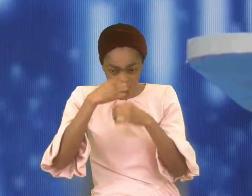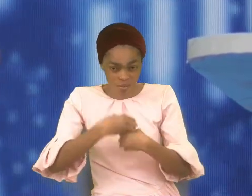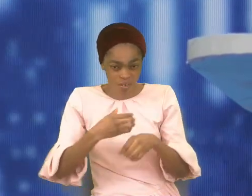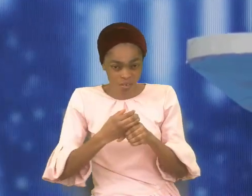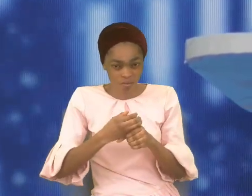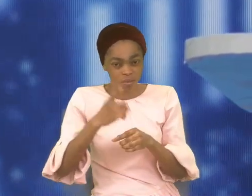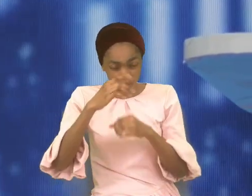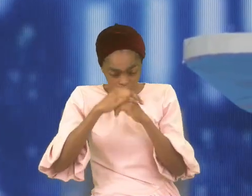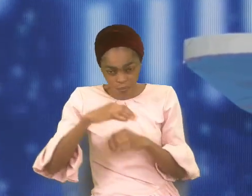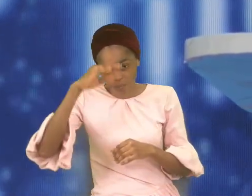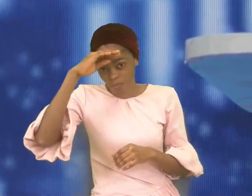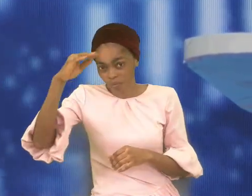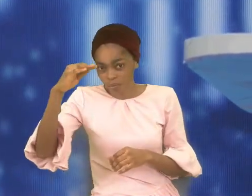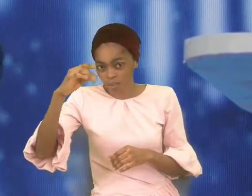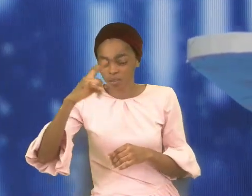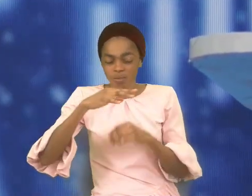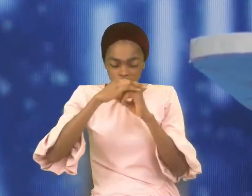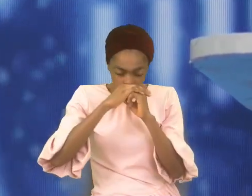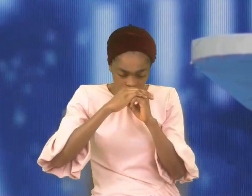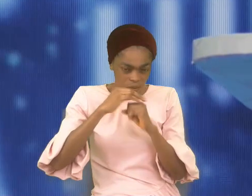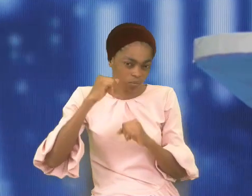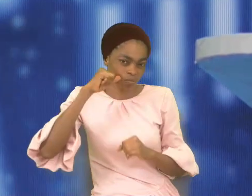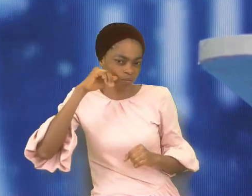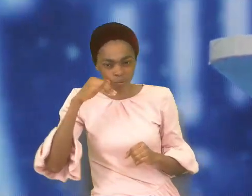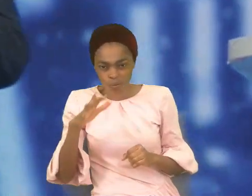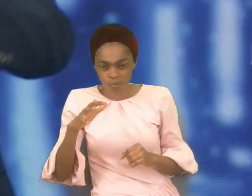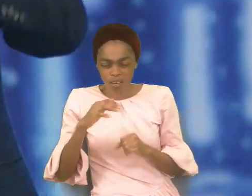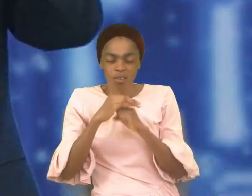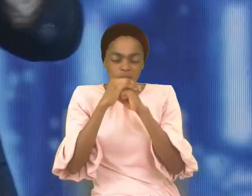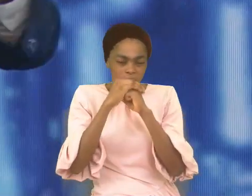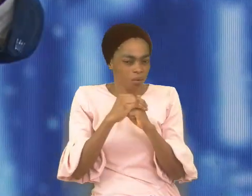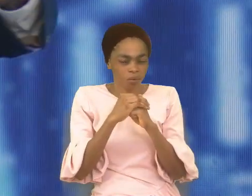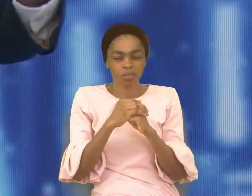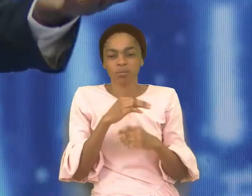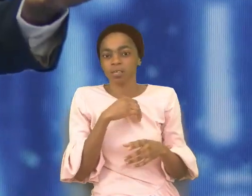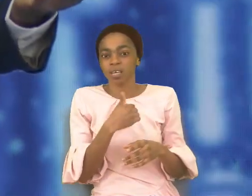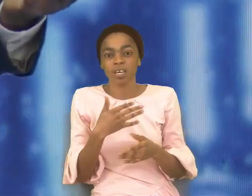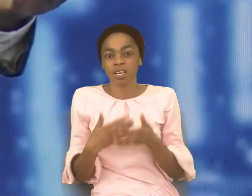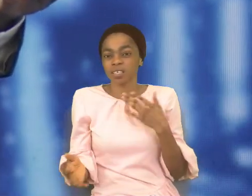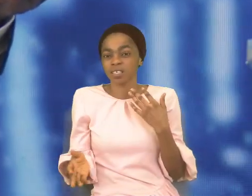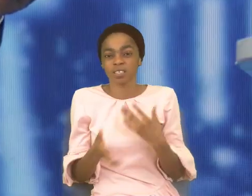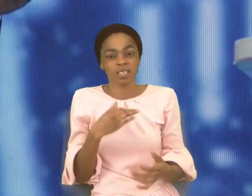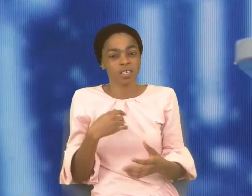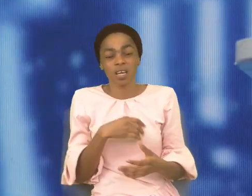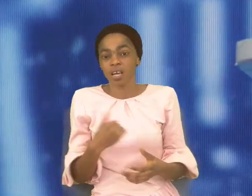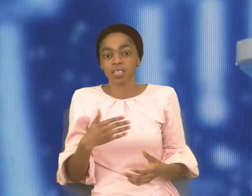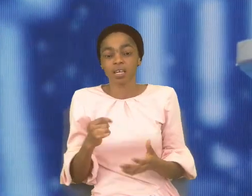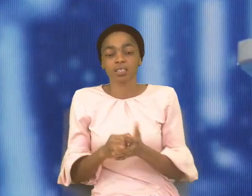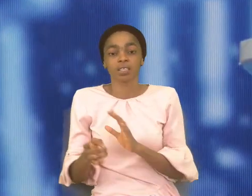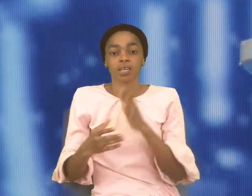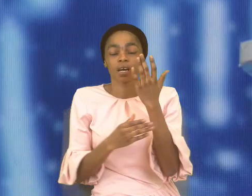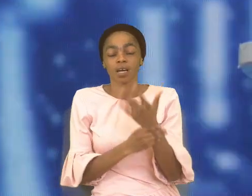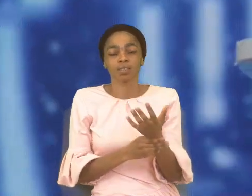worship whatever the hand of man has made or created. The Lord says, that's what you want to worship? You want